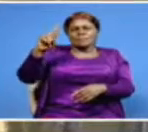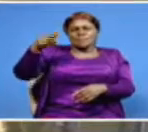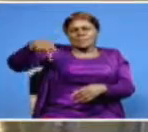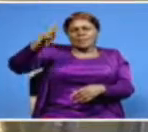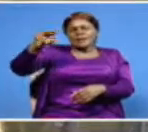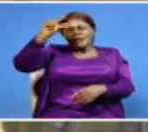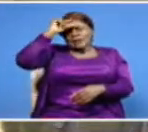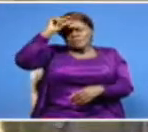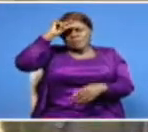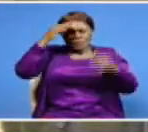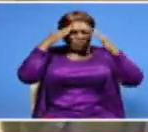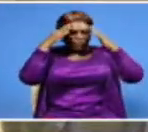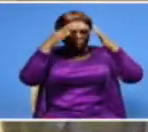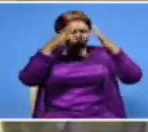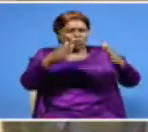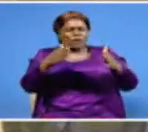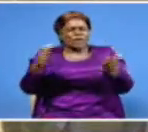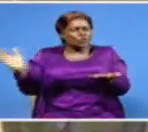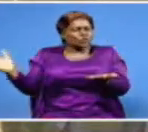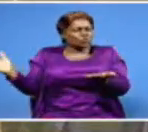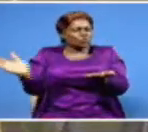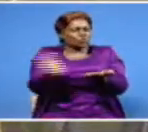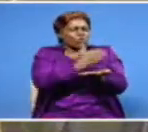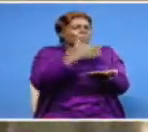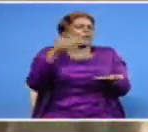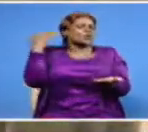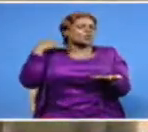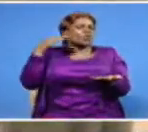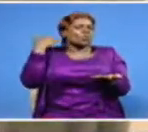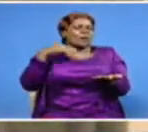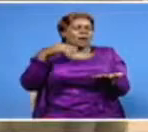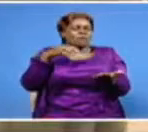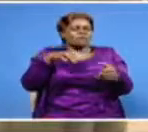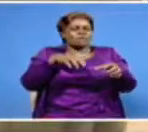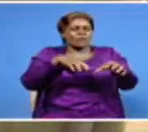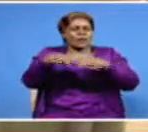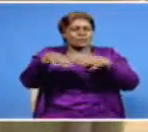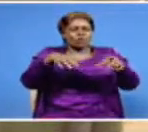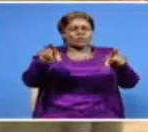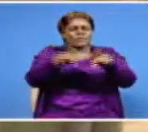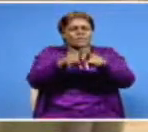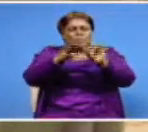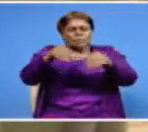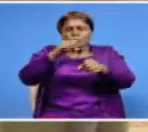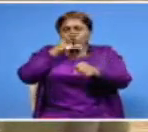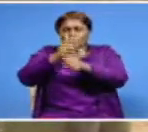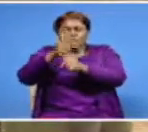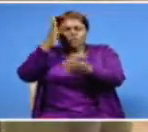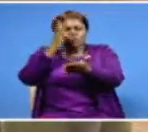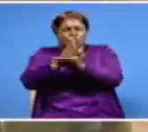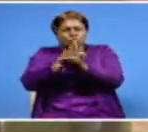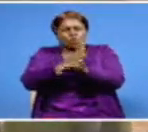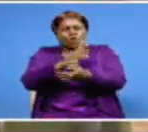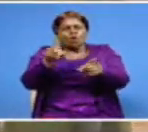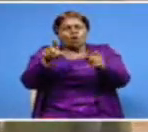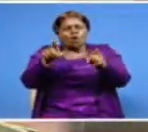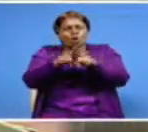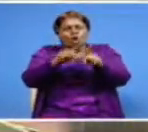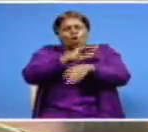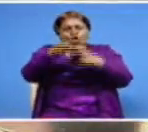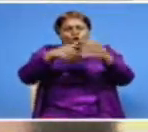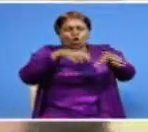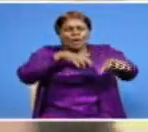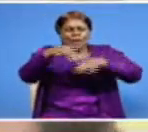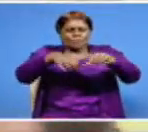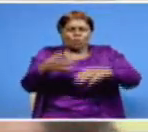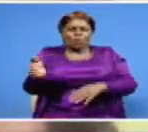the government is focused on completely eradicating cases of livestock theft while also giving an assurance that all stolen livestock will